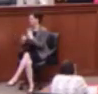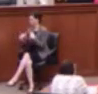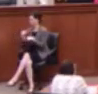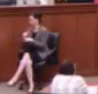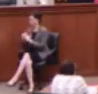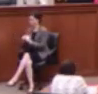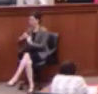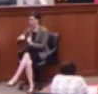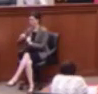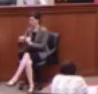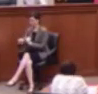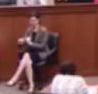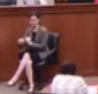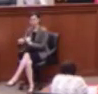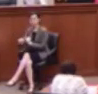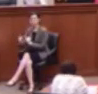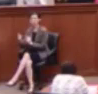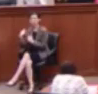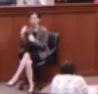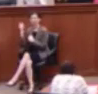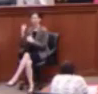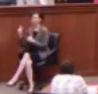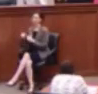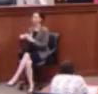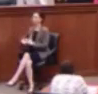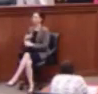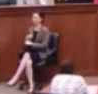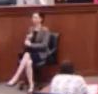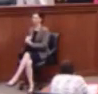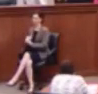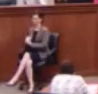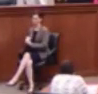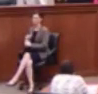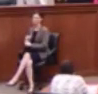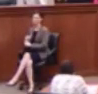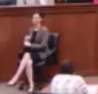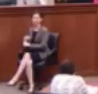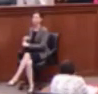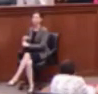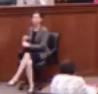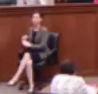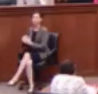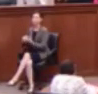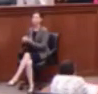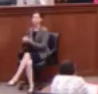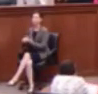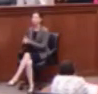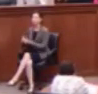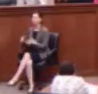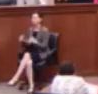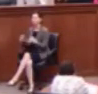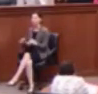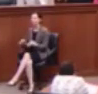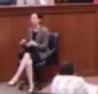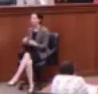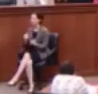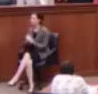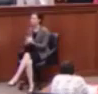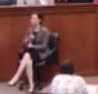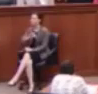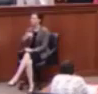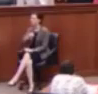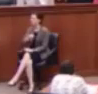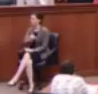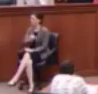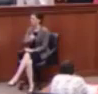with Jumpstart since the beginning, and I'm definitely on board with Jumpstart.